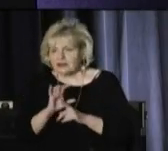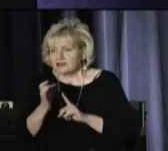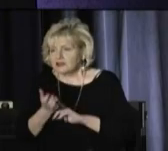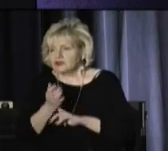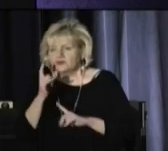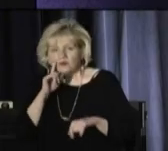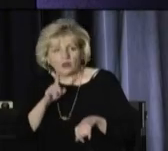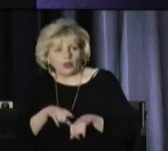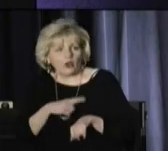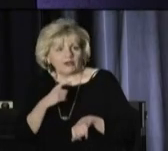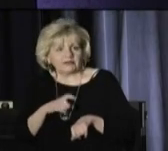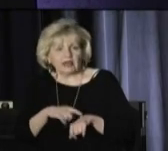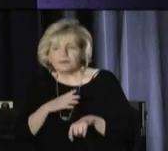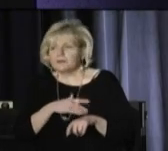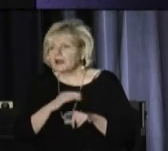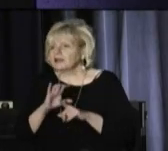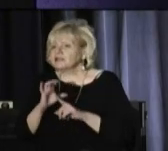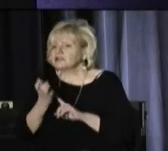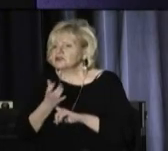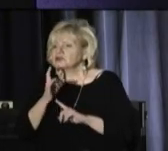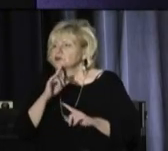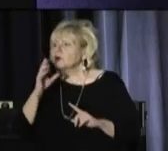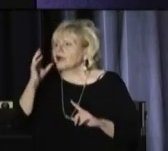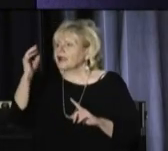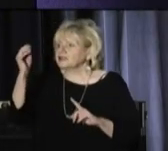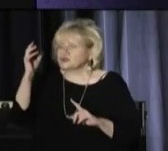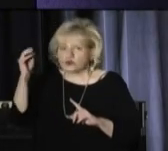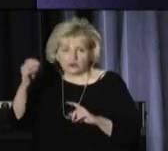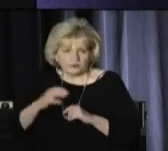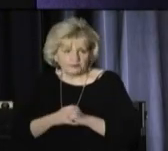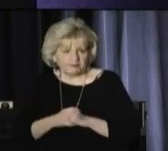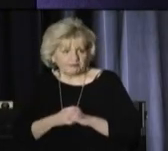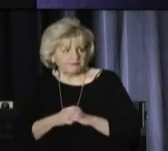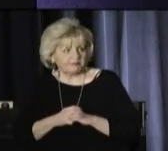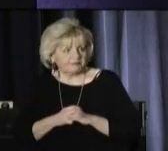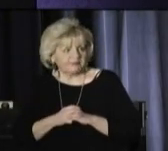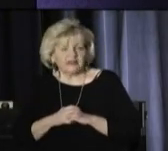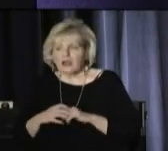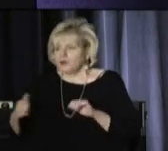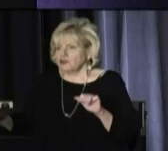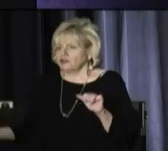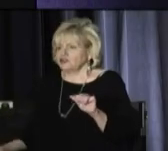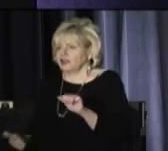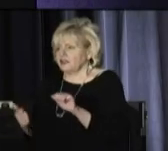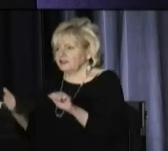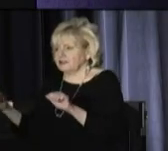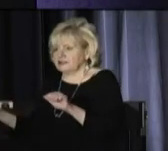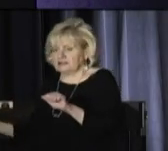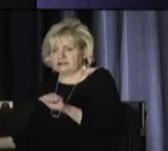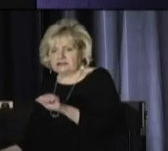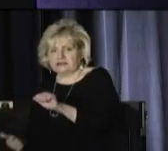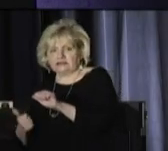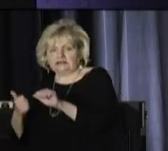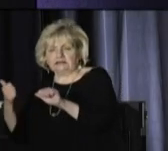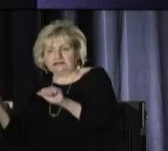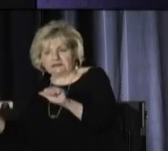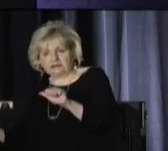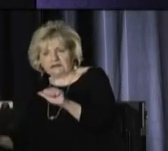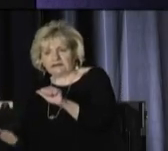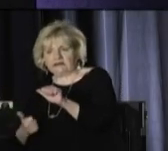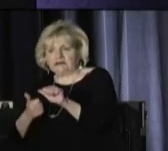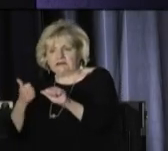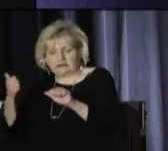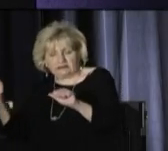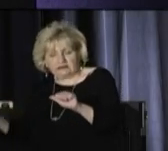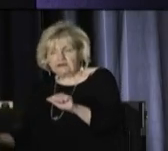my conditions were very external. I was chasing after something. And that chase, that like, it's